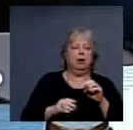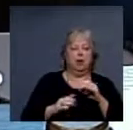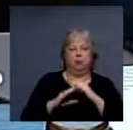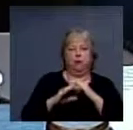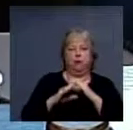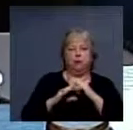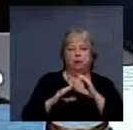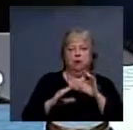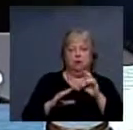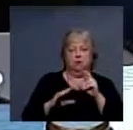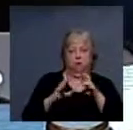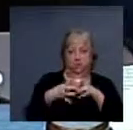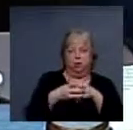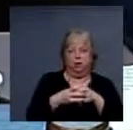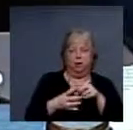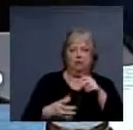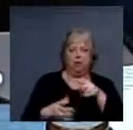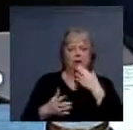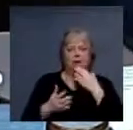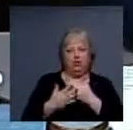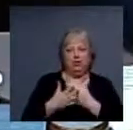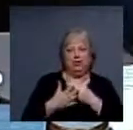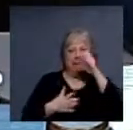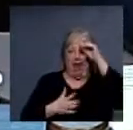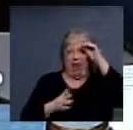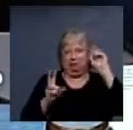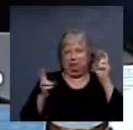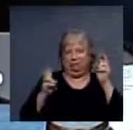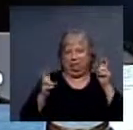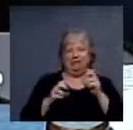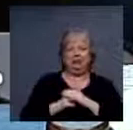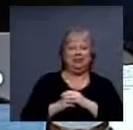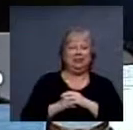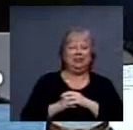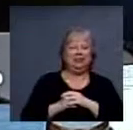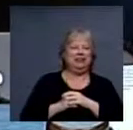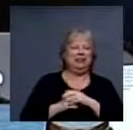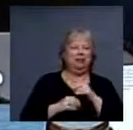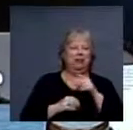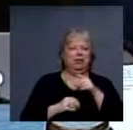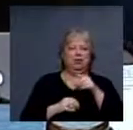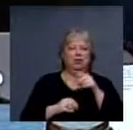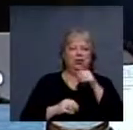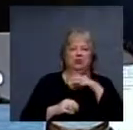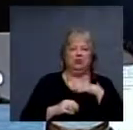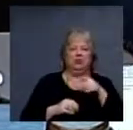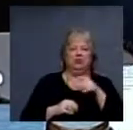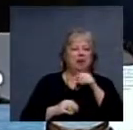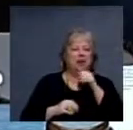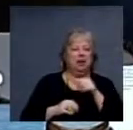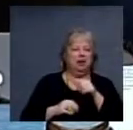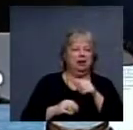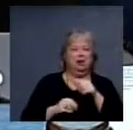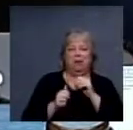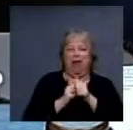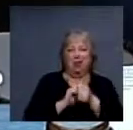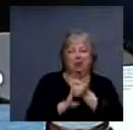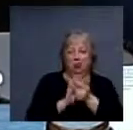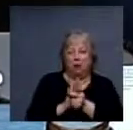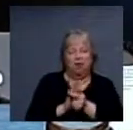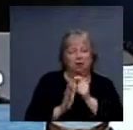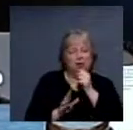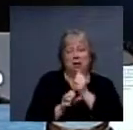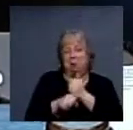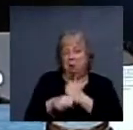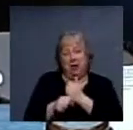she's one of the good guys, if you will, as it relates to that. She doesn't pass the laws, and she doesn't make the laws.